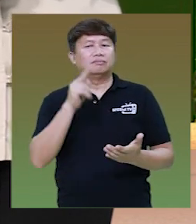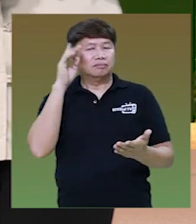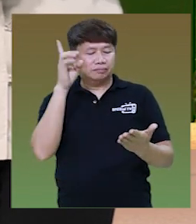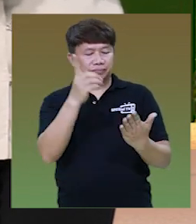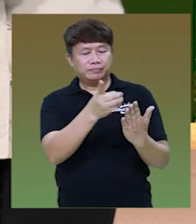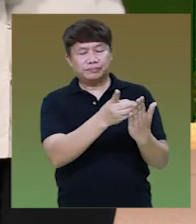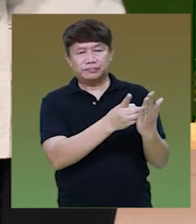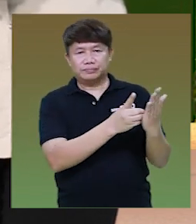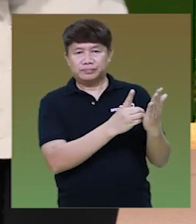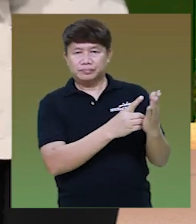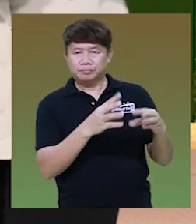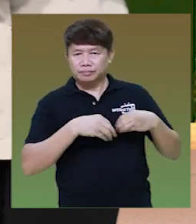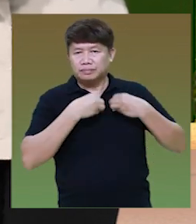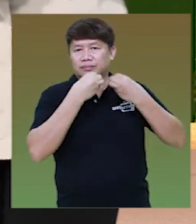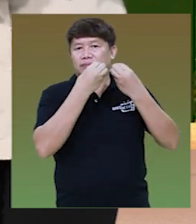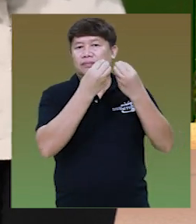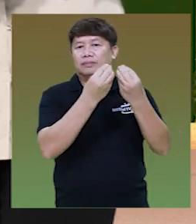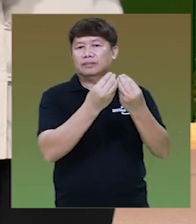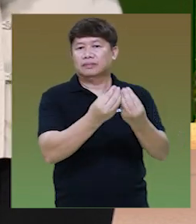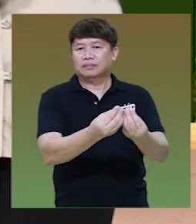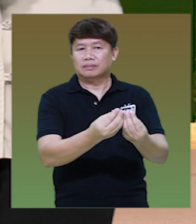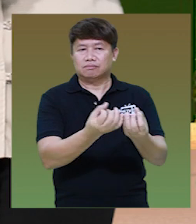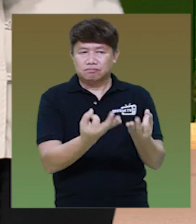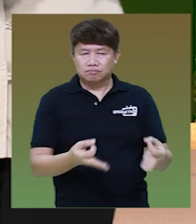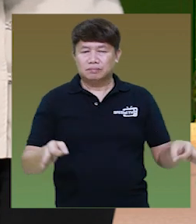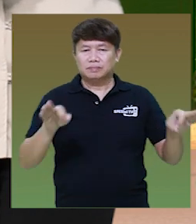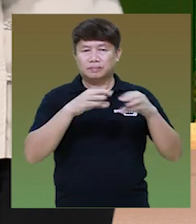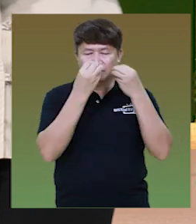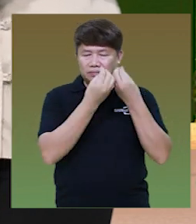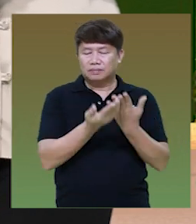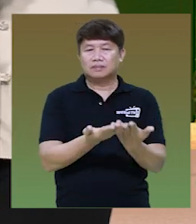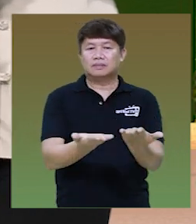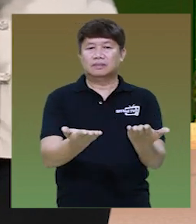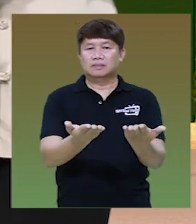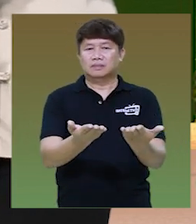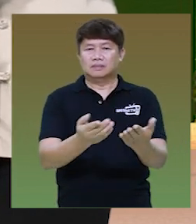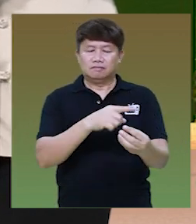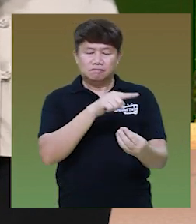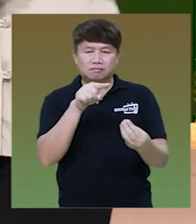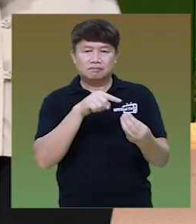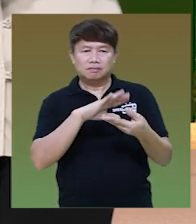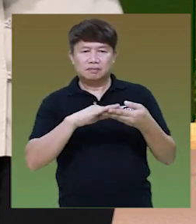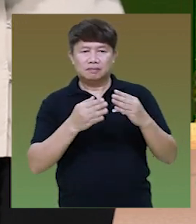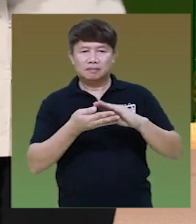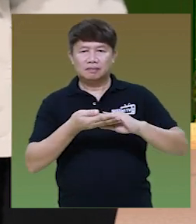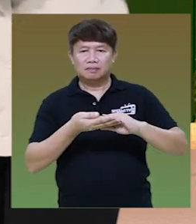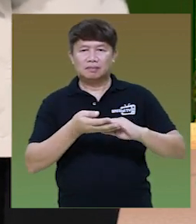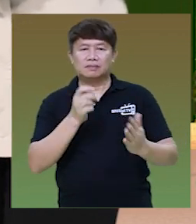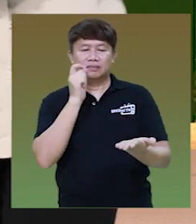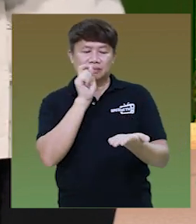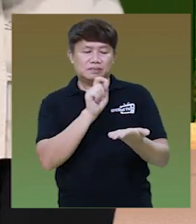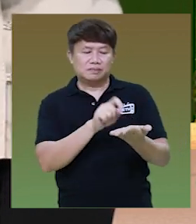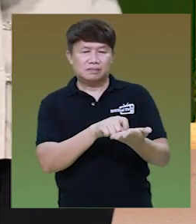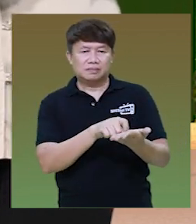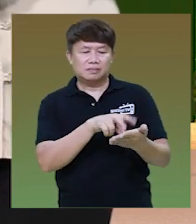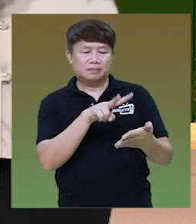Noting details is giving important information about the story or given text